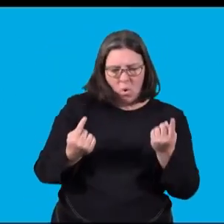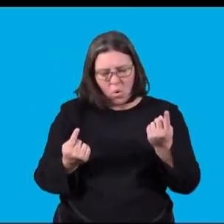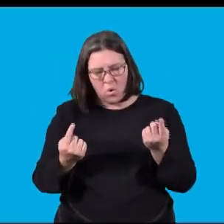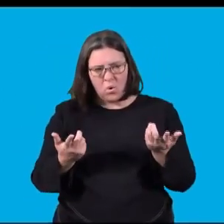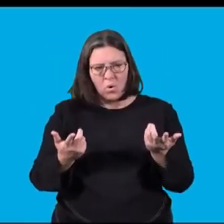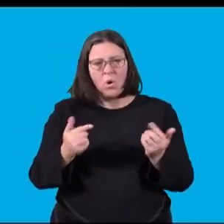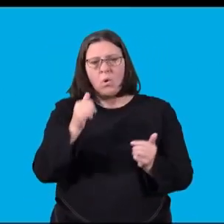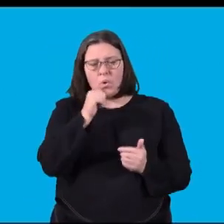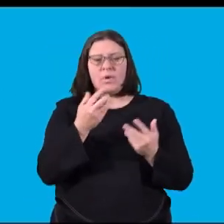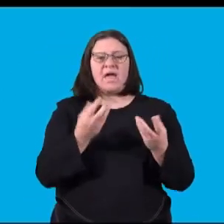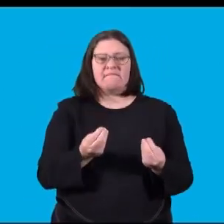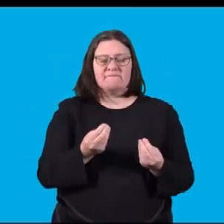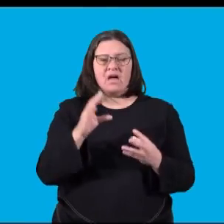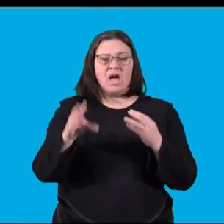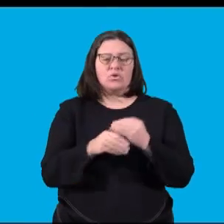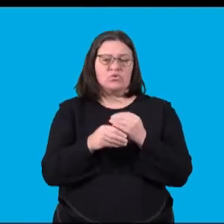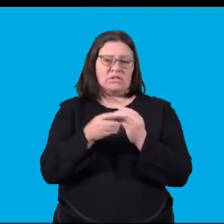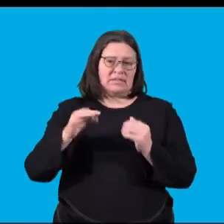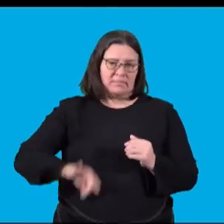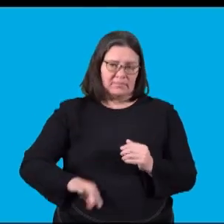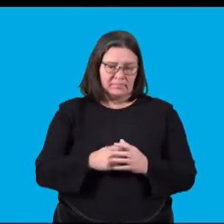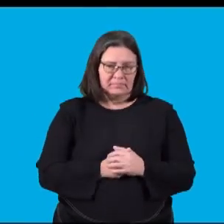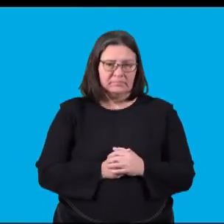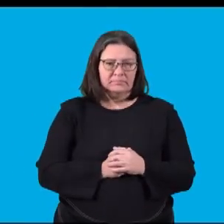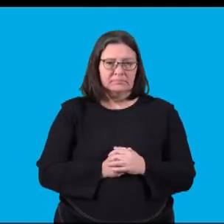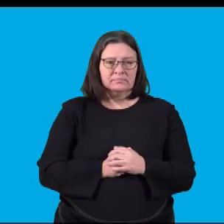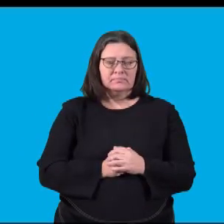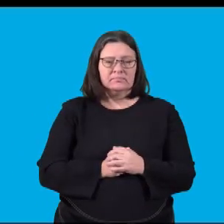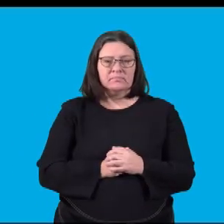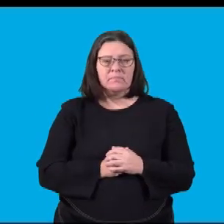subtract or do you add when you have accrued income?